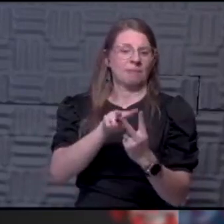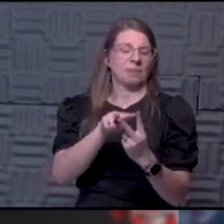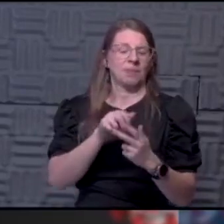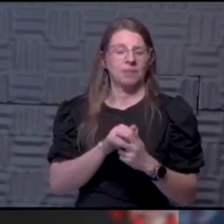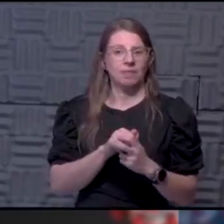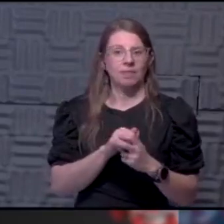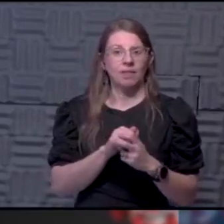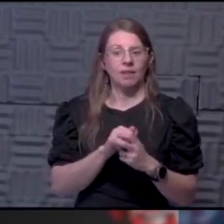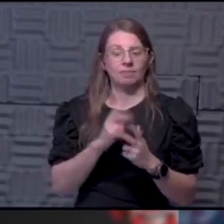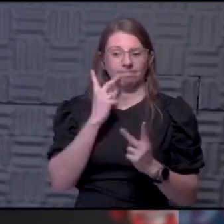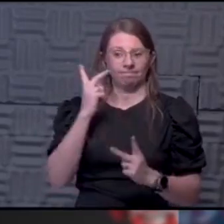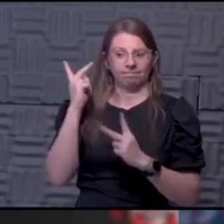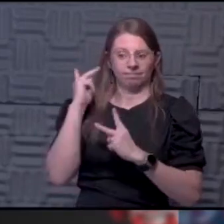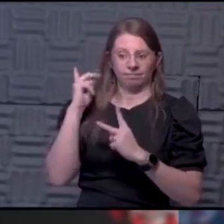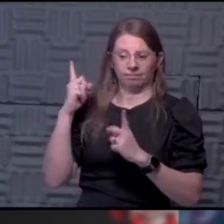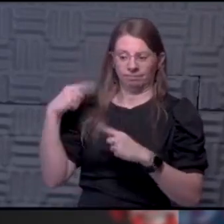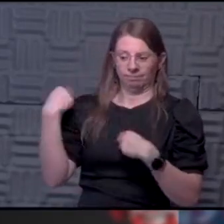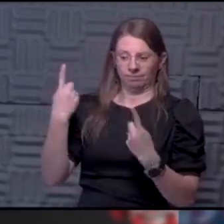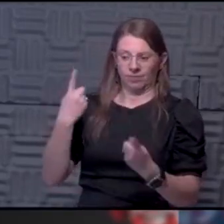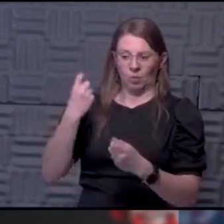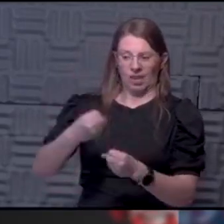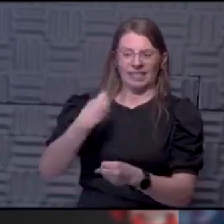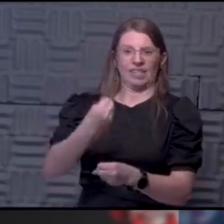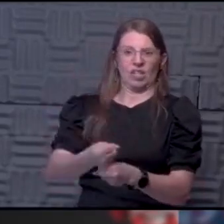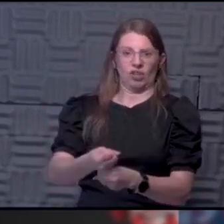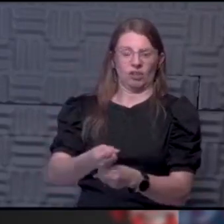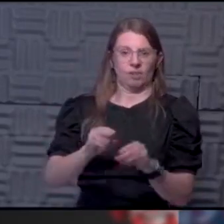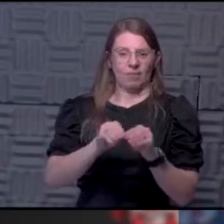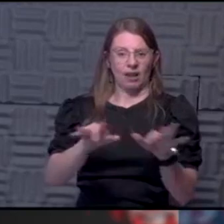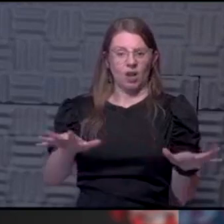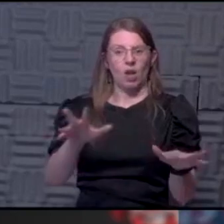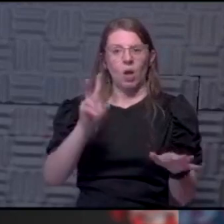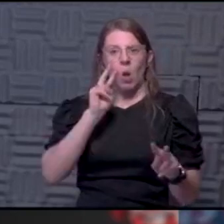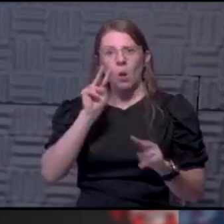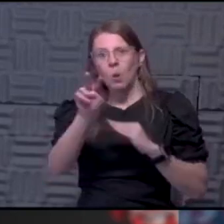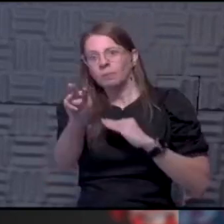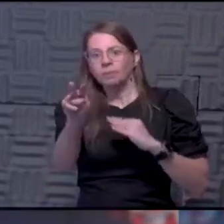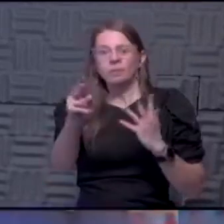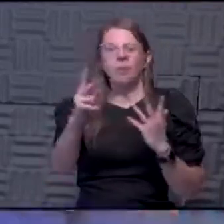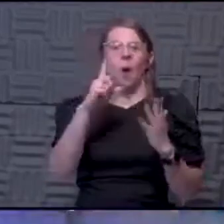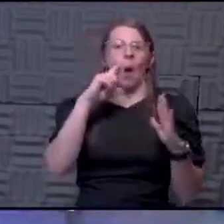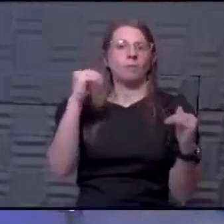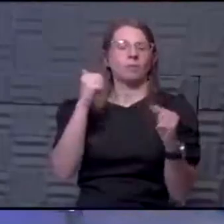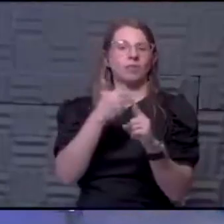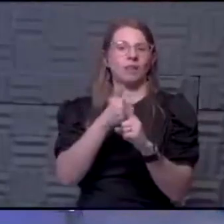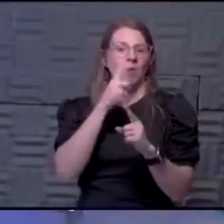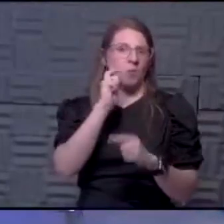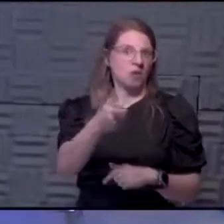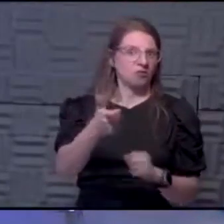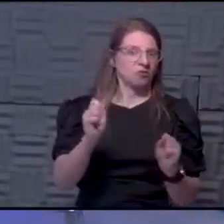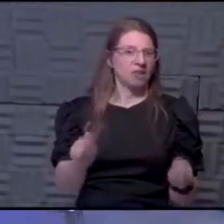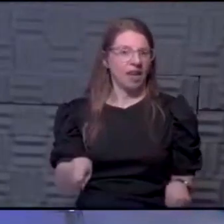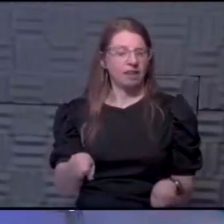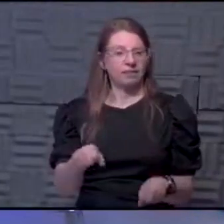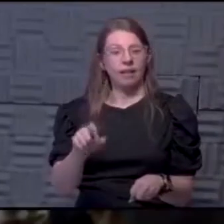to look back over a year of this pandemic, and we're going to look ahead. We hope you can join us. Lee Norman, final